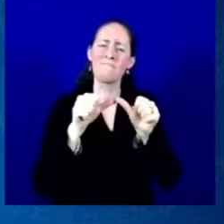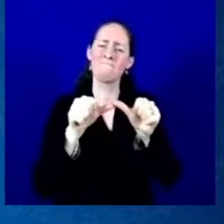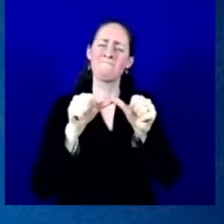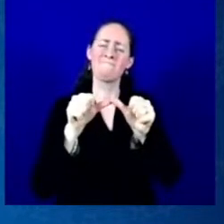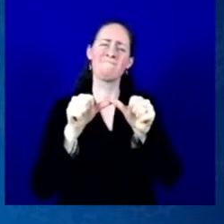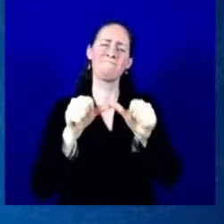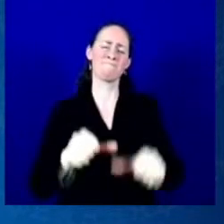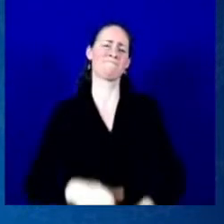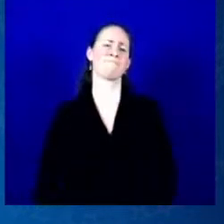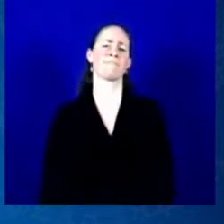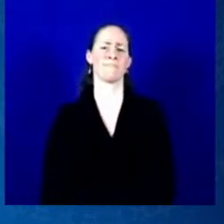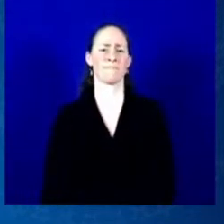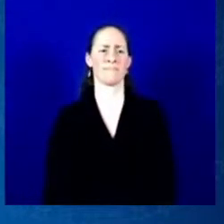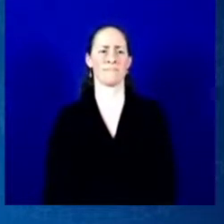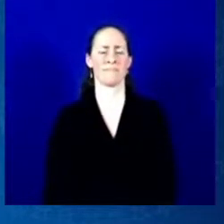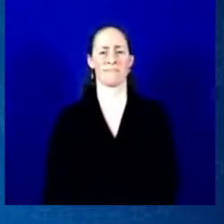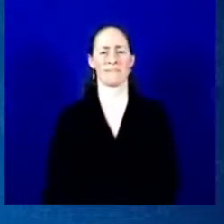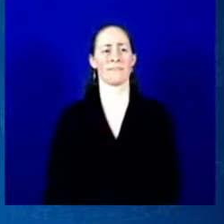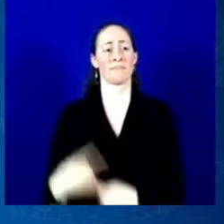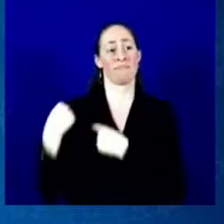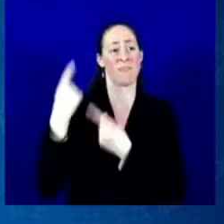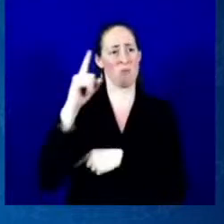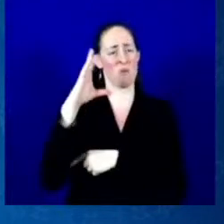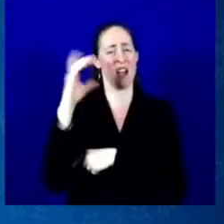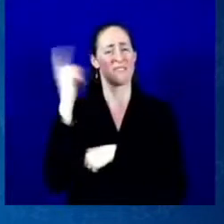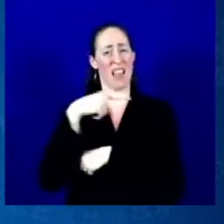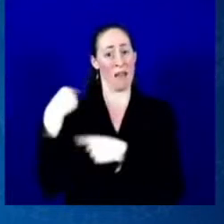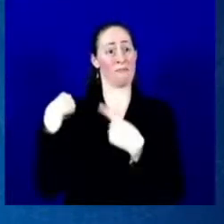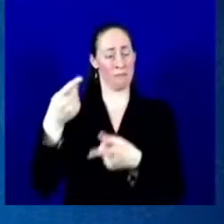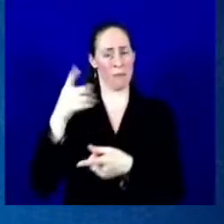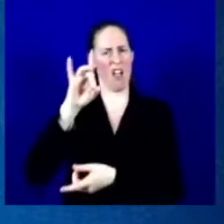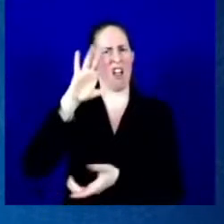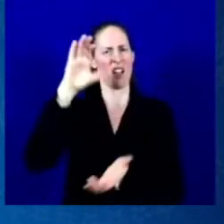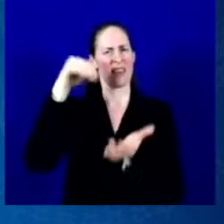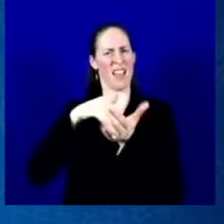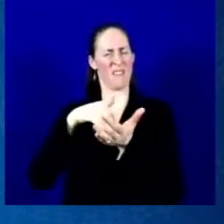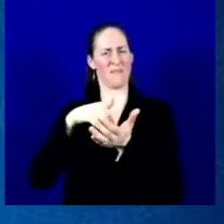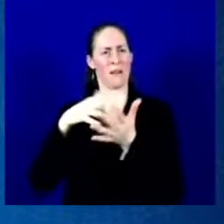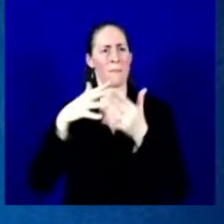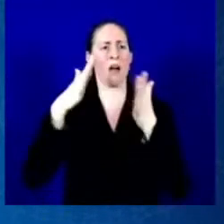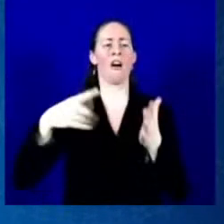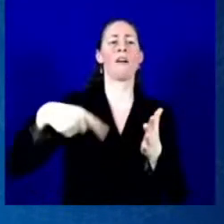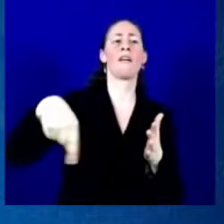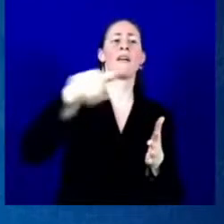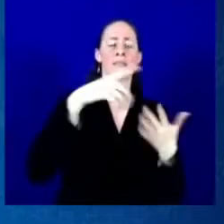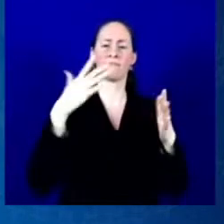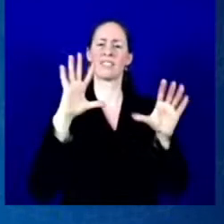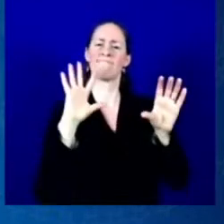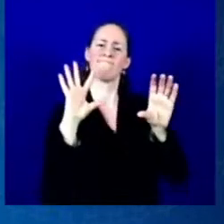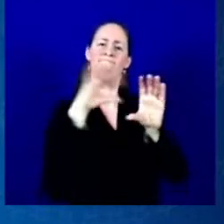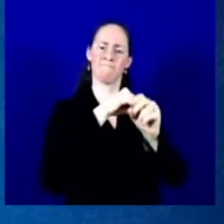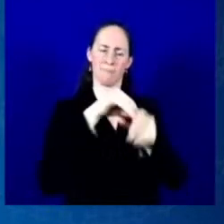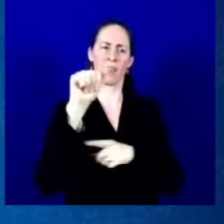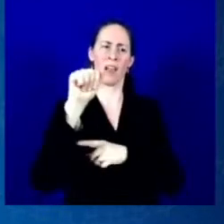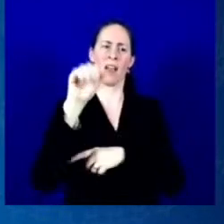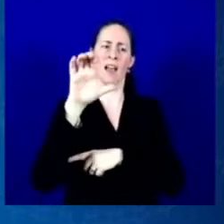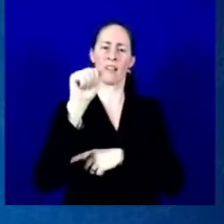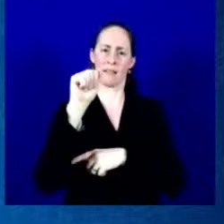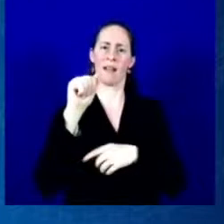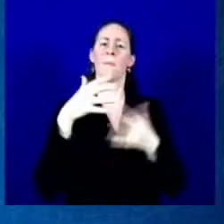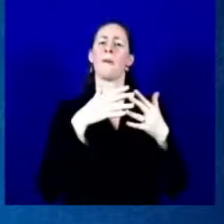800,000 Americans enrolled in the Affordable Care Act when I established a special sign-up period to do that. 800,000 in that